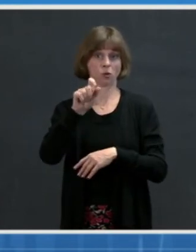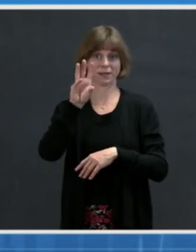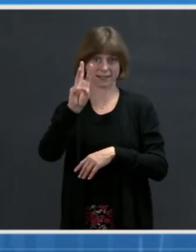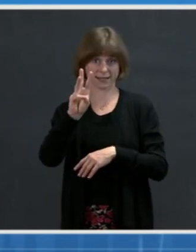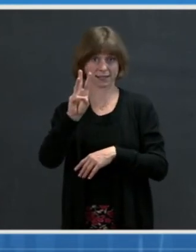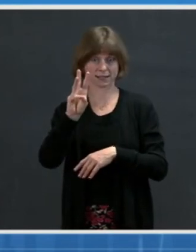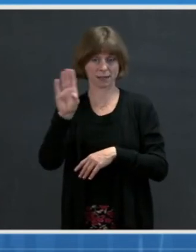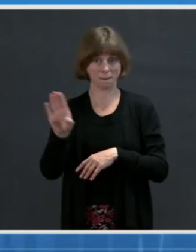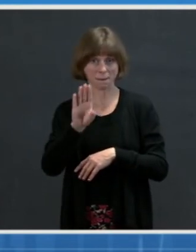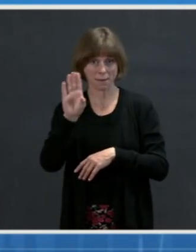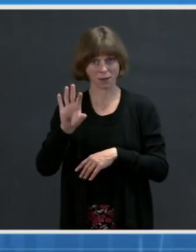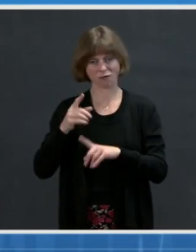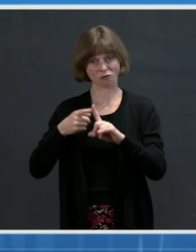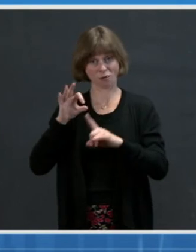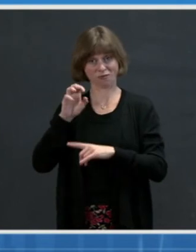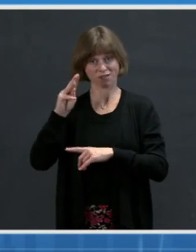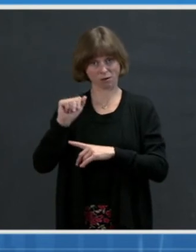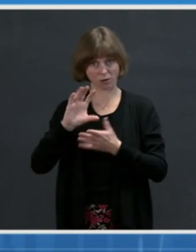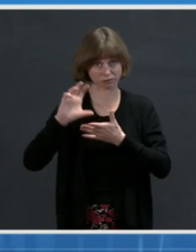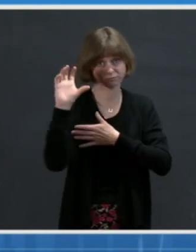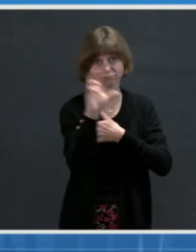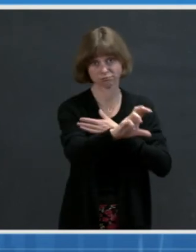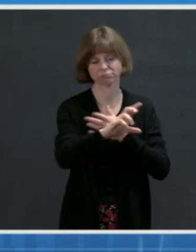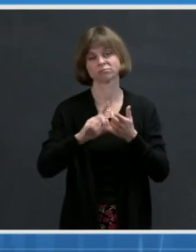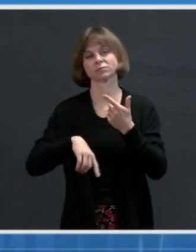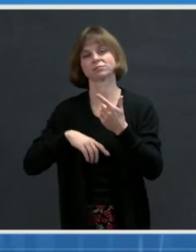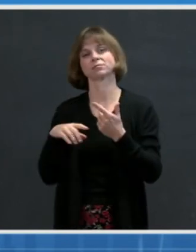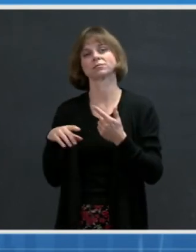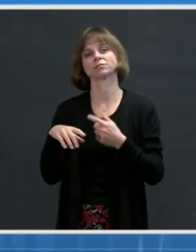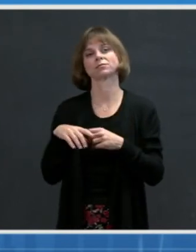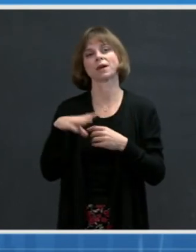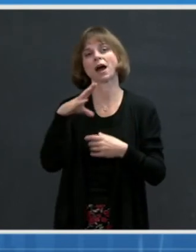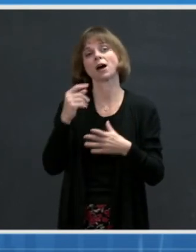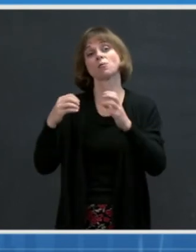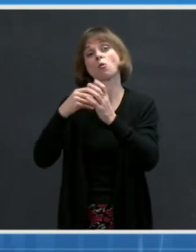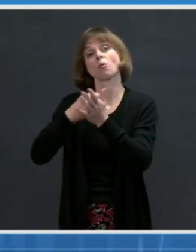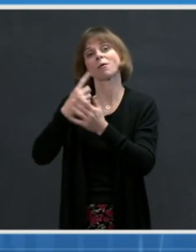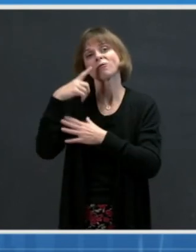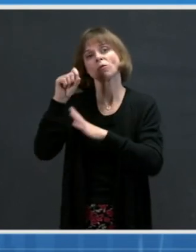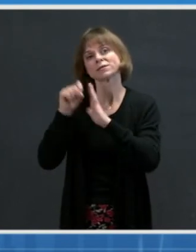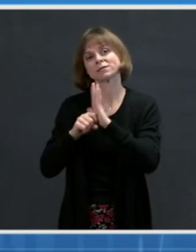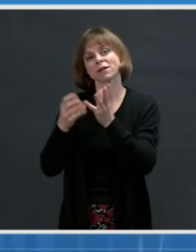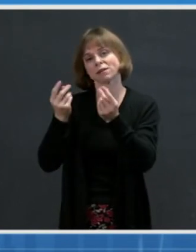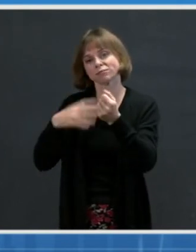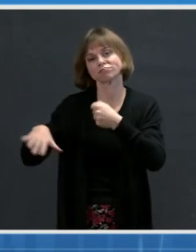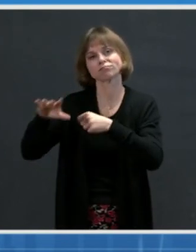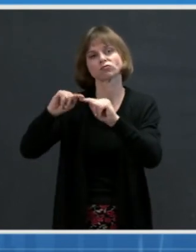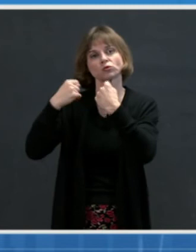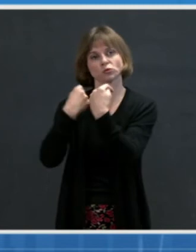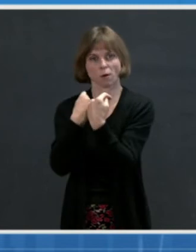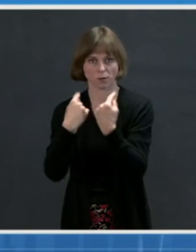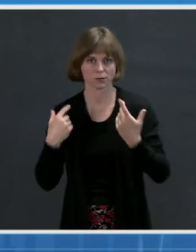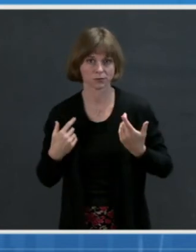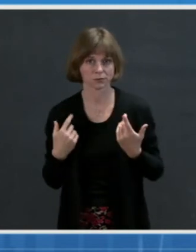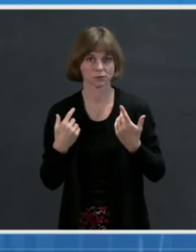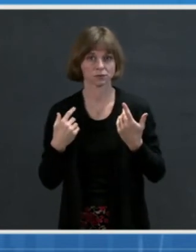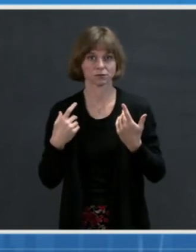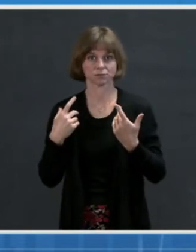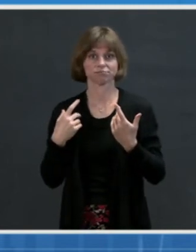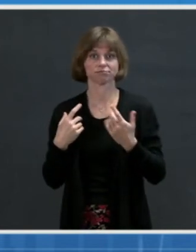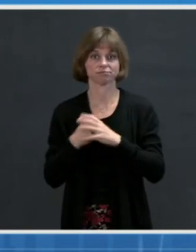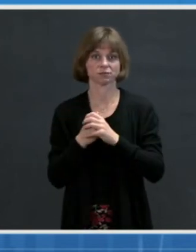44 states, tribes, and territories for vaccination efforts. We're bringing vaccinations to places communities